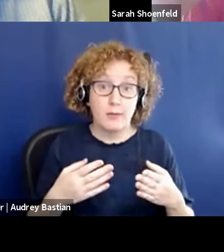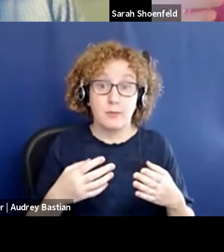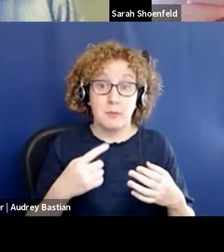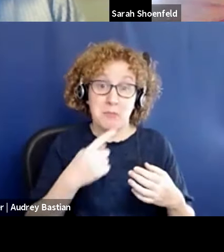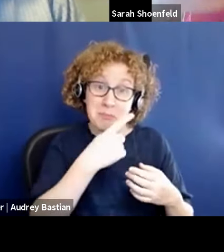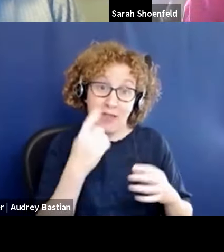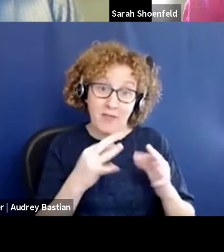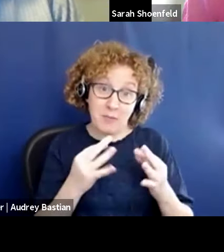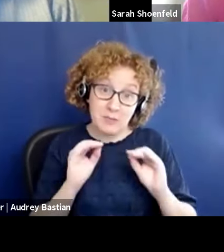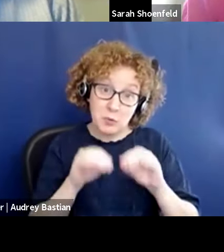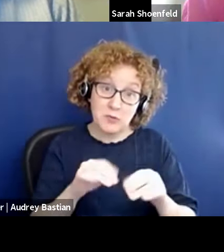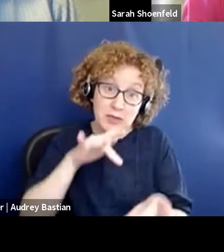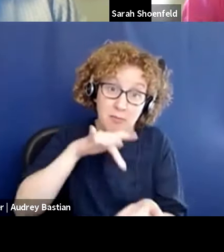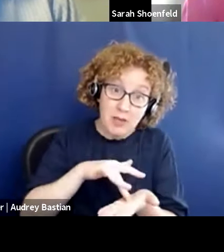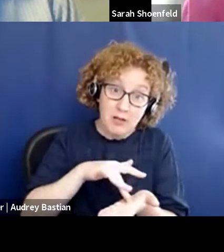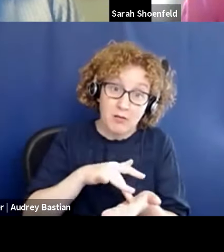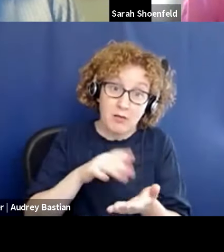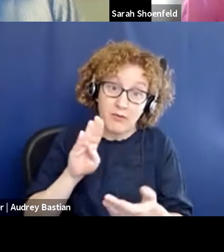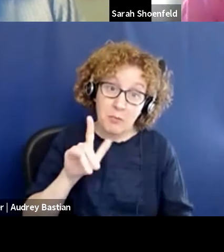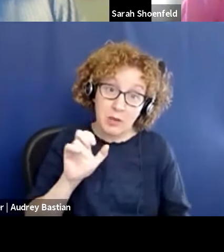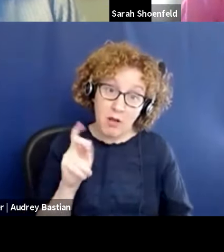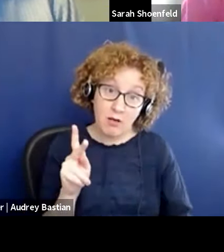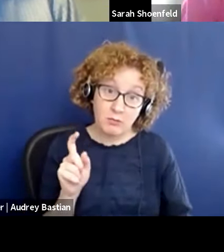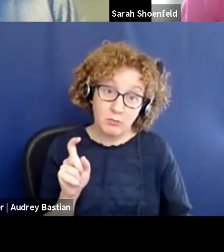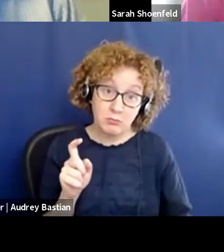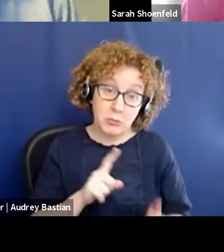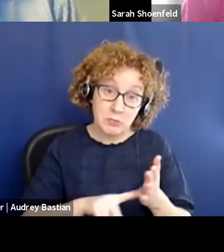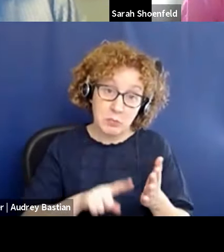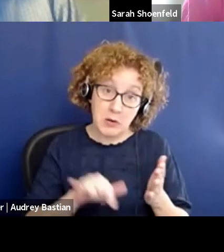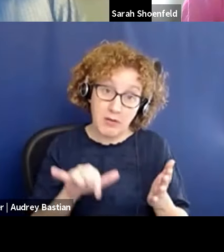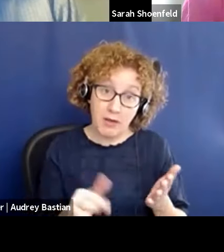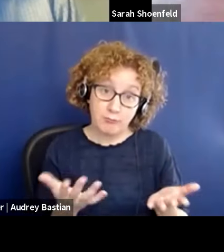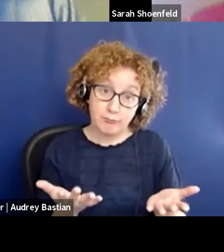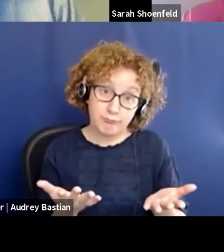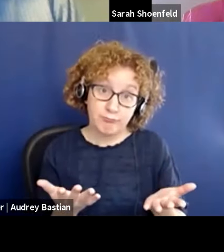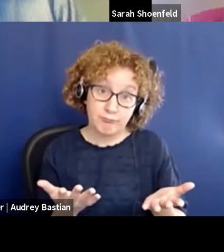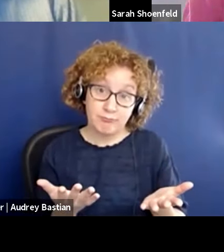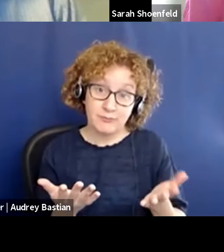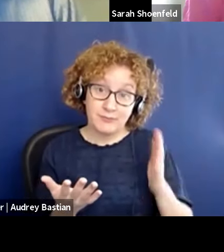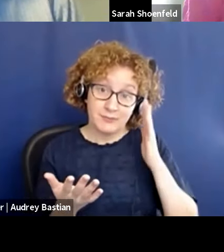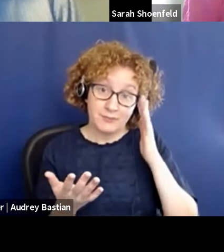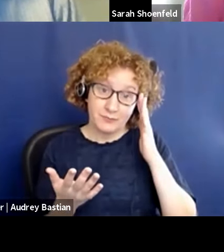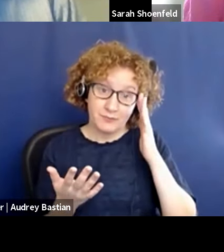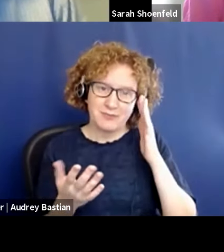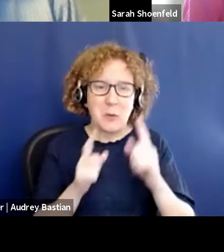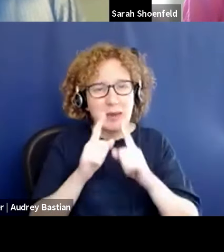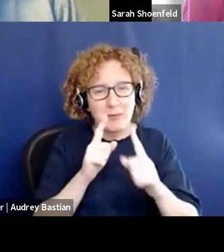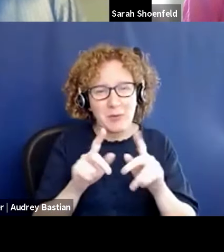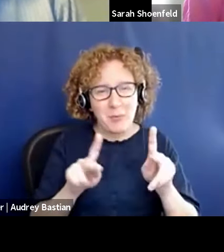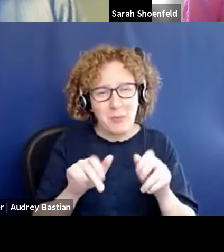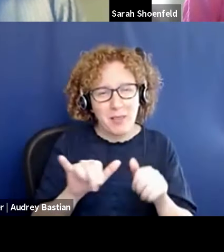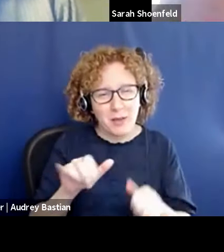blocks? And then something that could be explored further, sir, I think. And that, and these doing interviews with people like